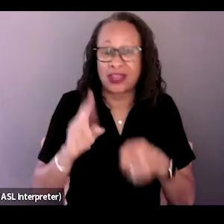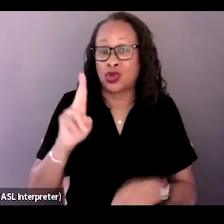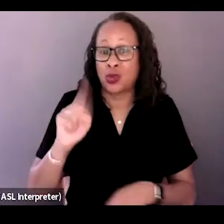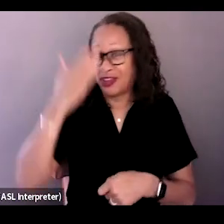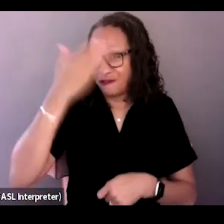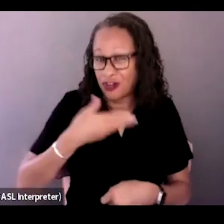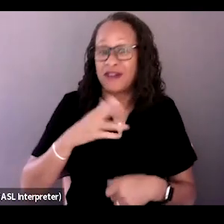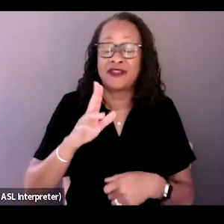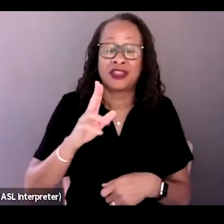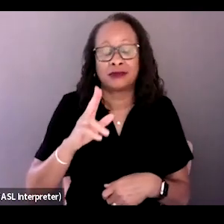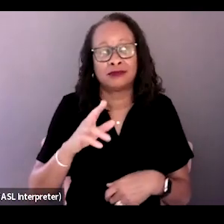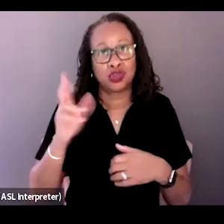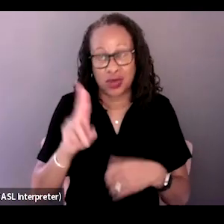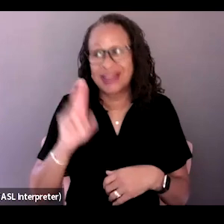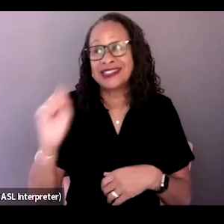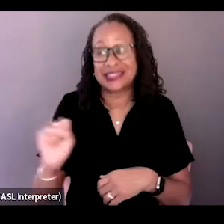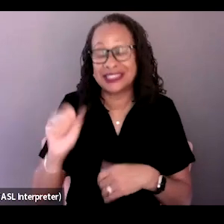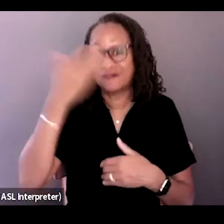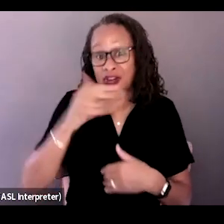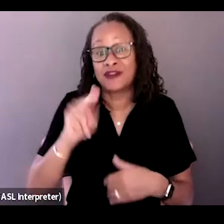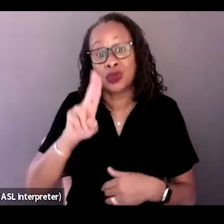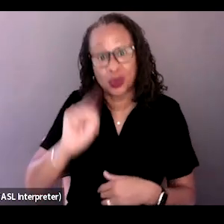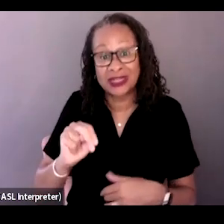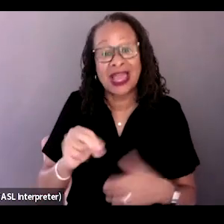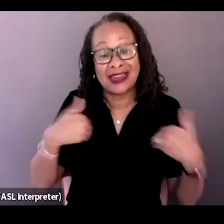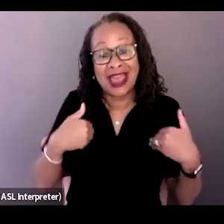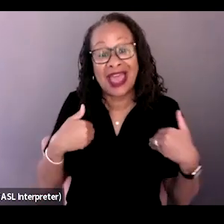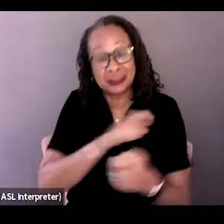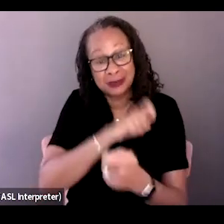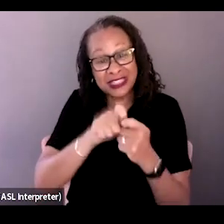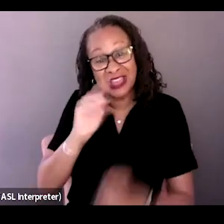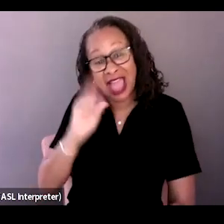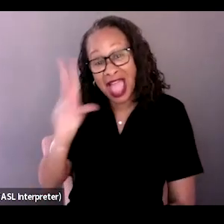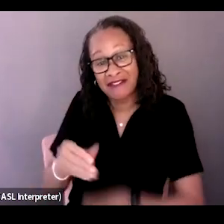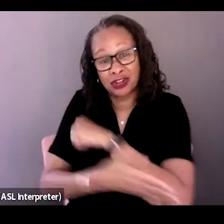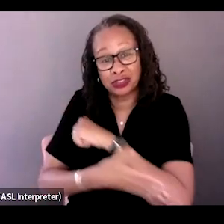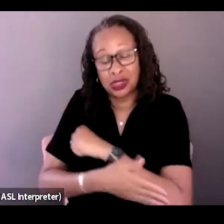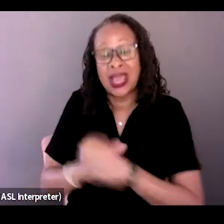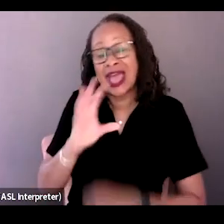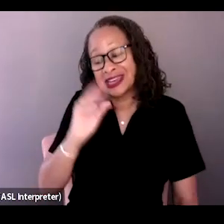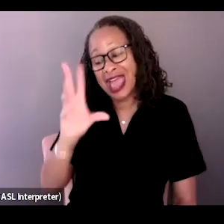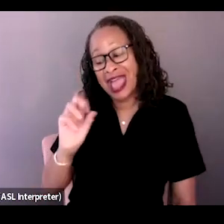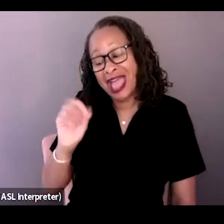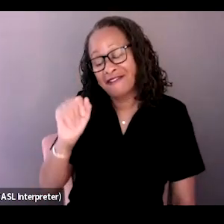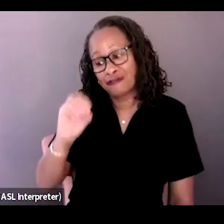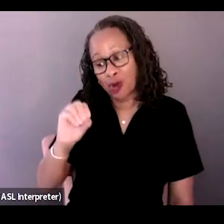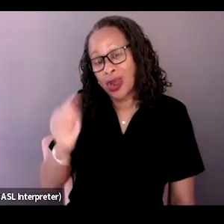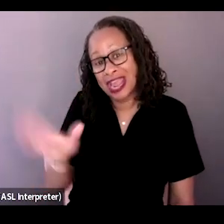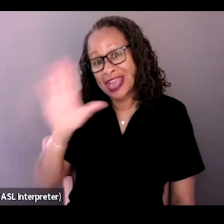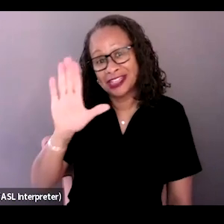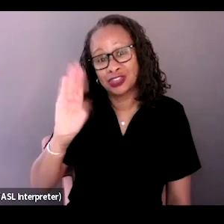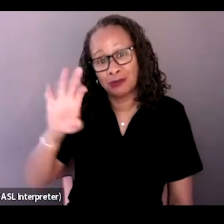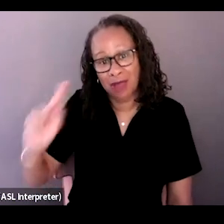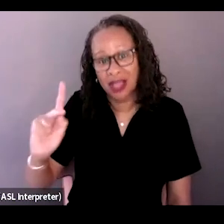and have specifically the African countries and the Afro-Asian bloc on his case to actually sue the United